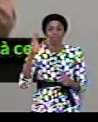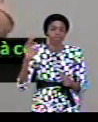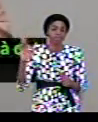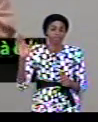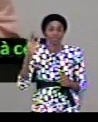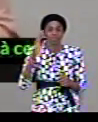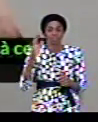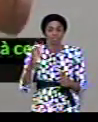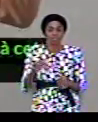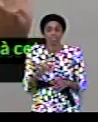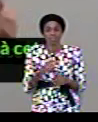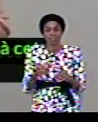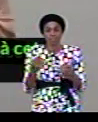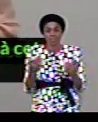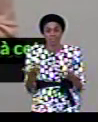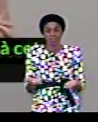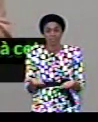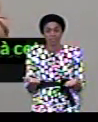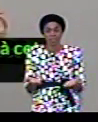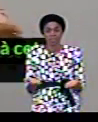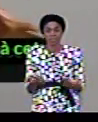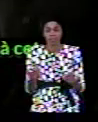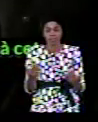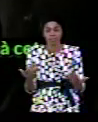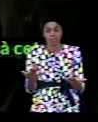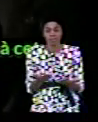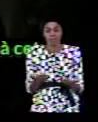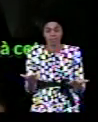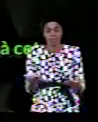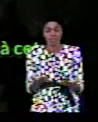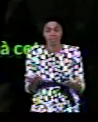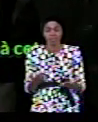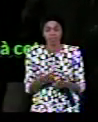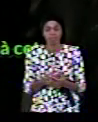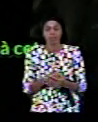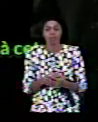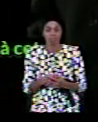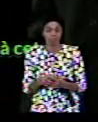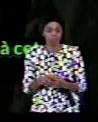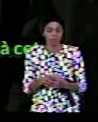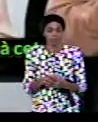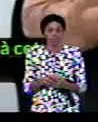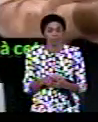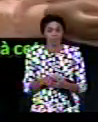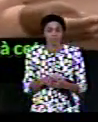but right here for the time and